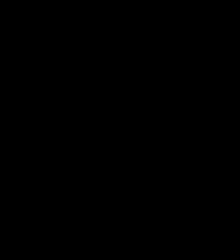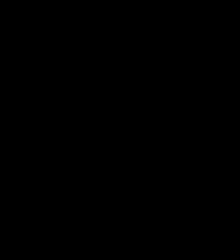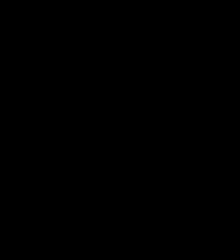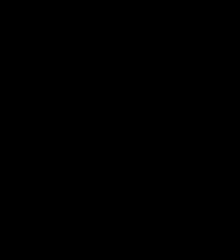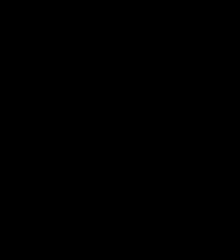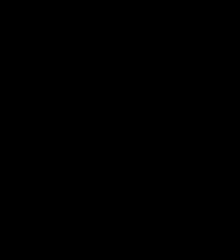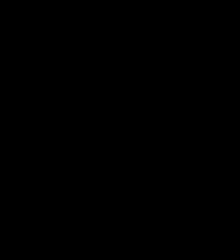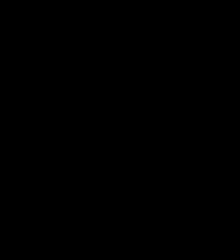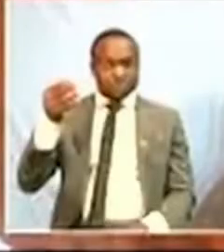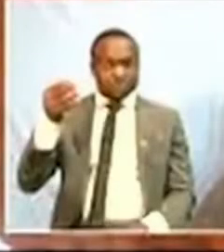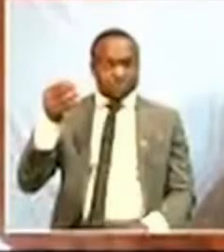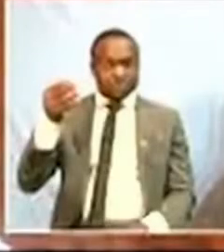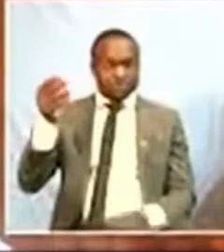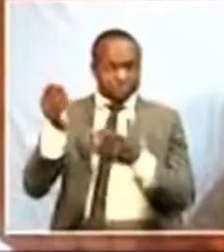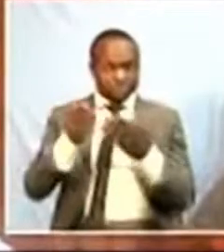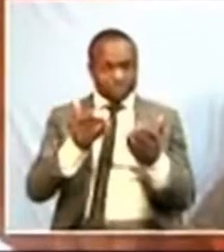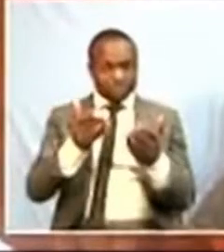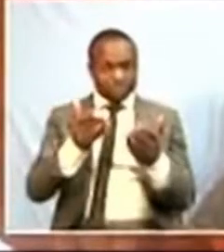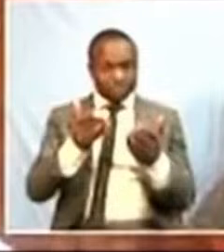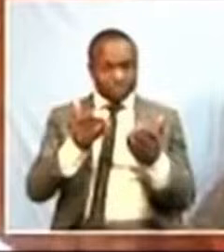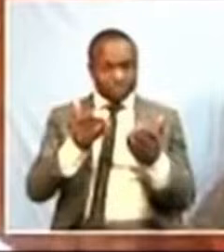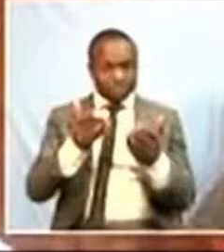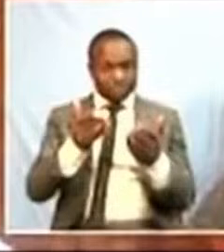me. The permission to say